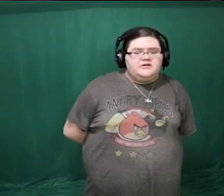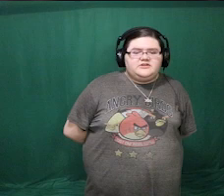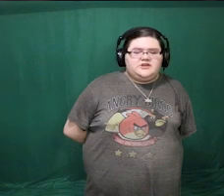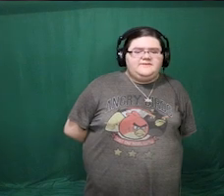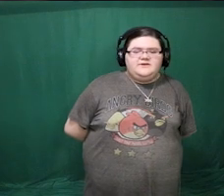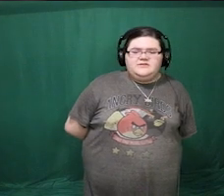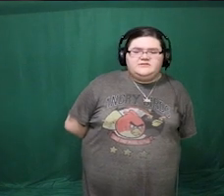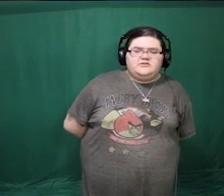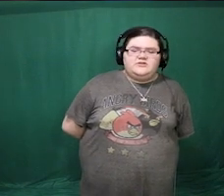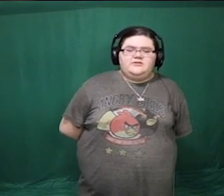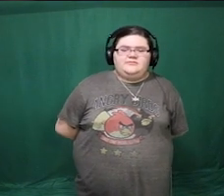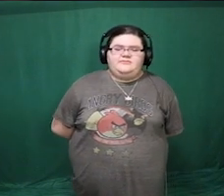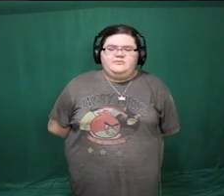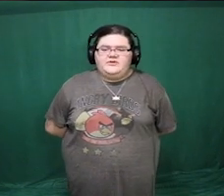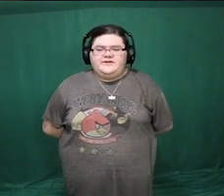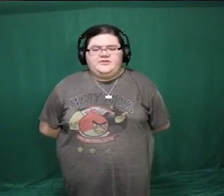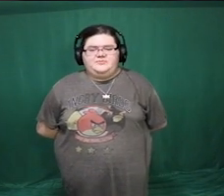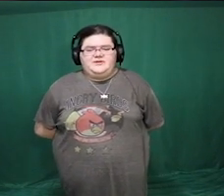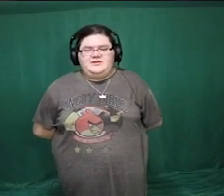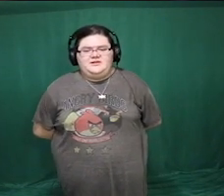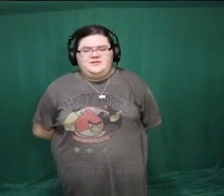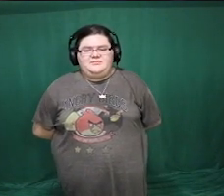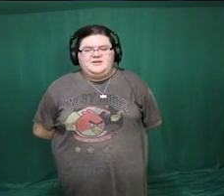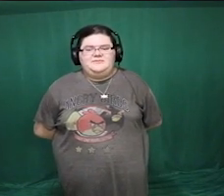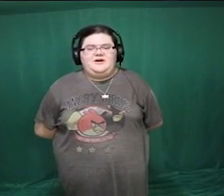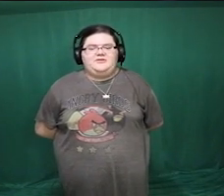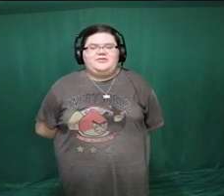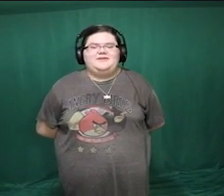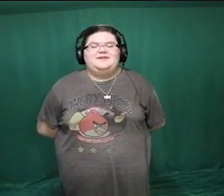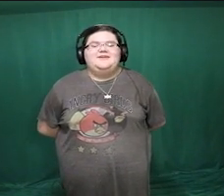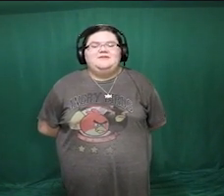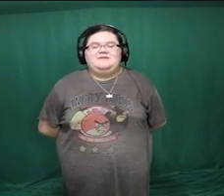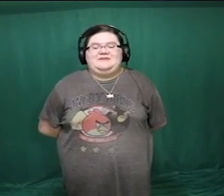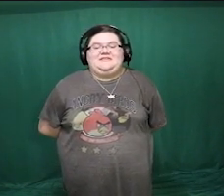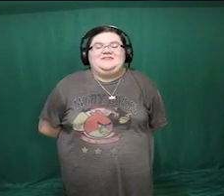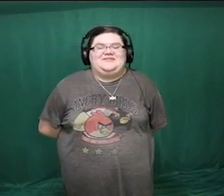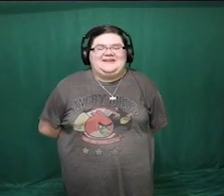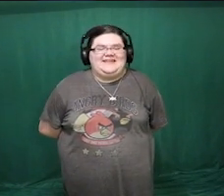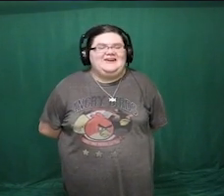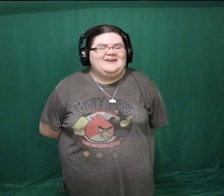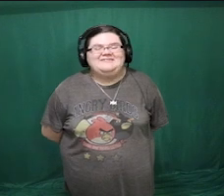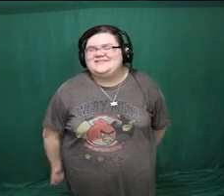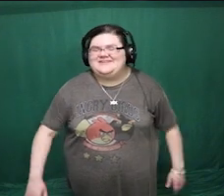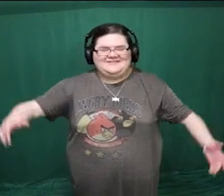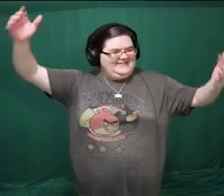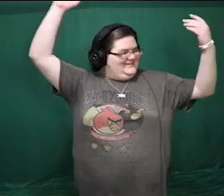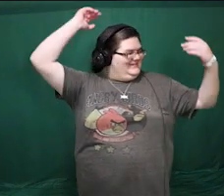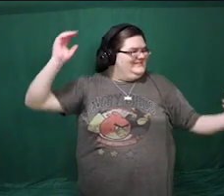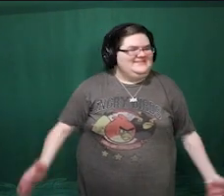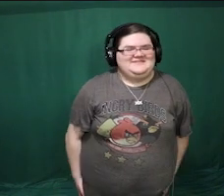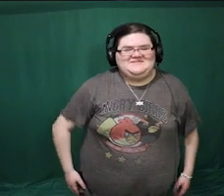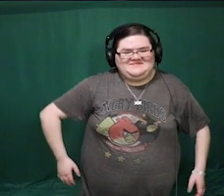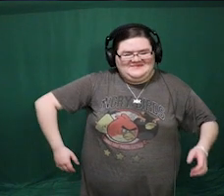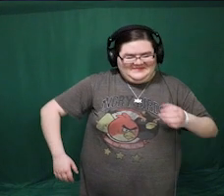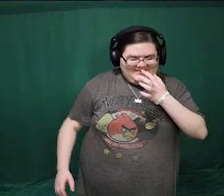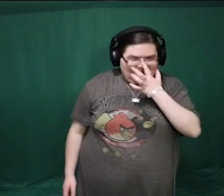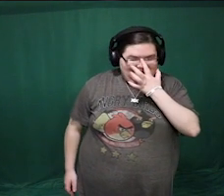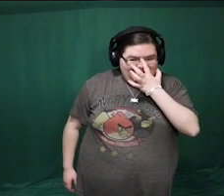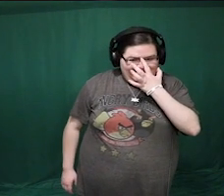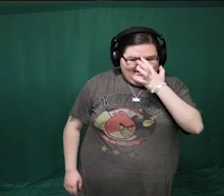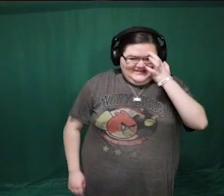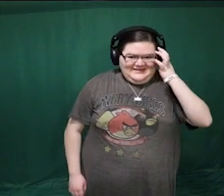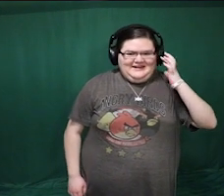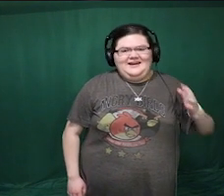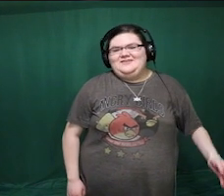It has to be Sheffield or whatever the pole mouth, whatever the freak out I was anyway. Loiners,